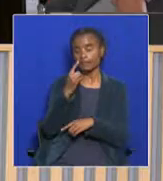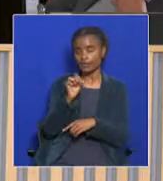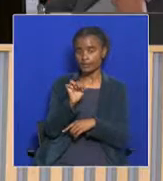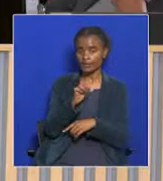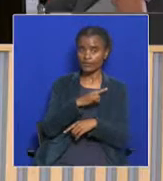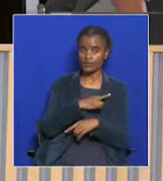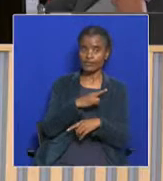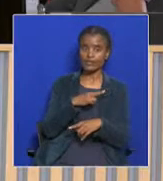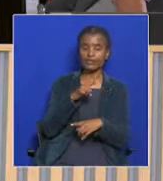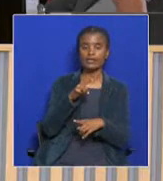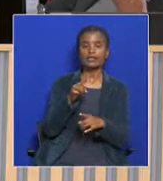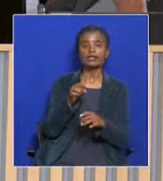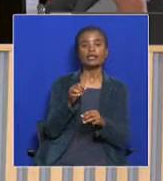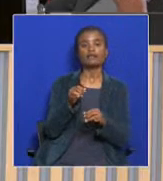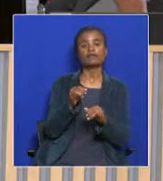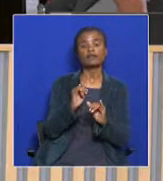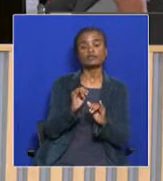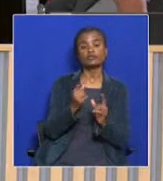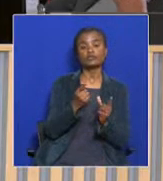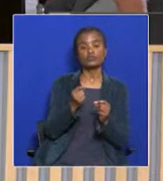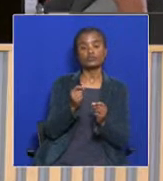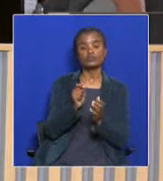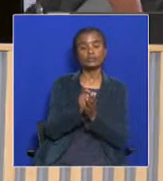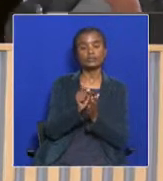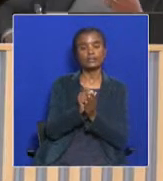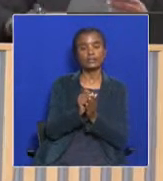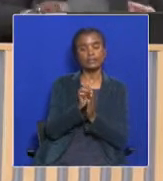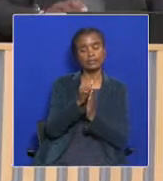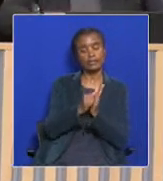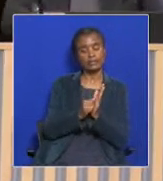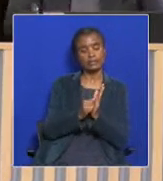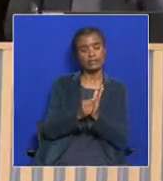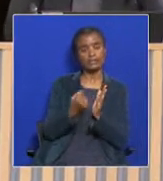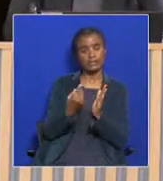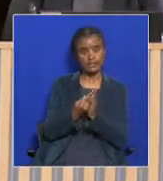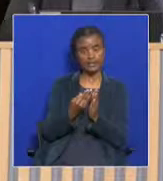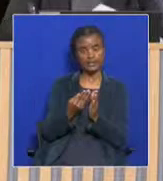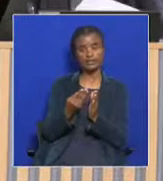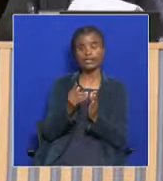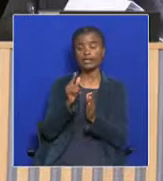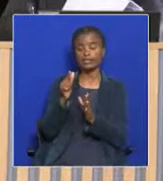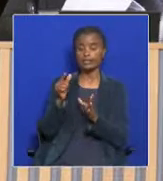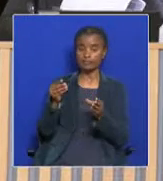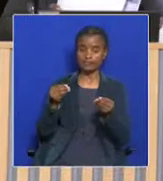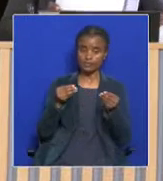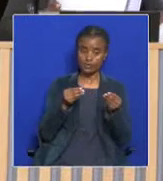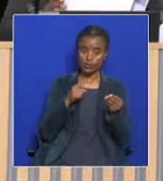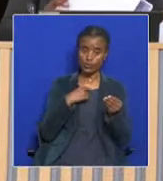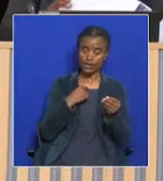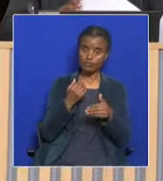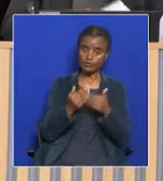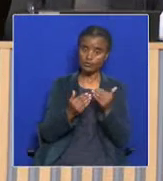that sets out all that procedure that you're talking about, because we've listened to many witnesses